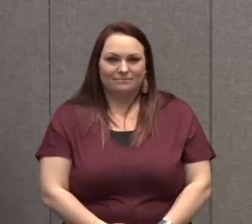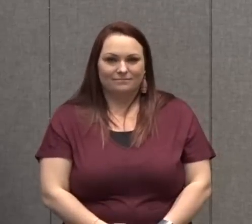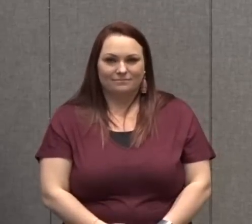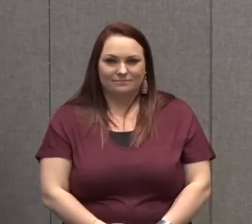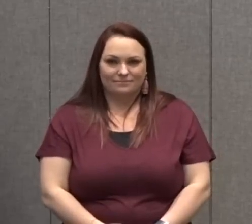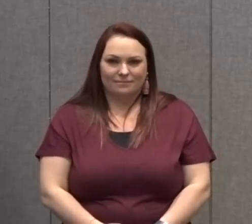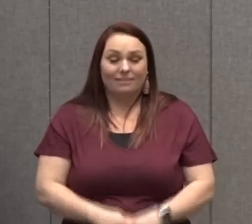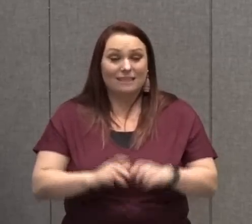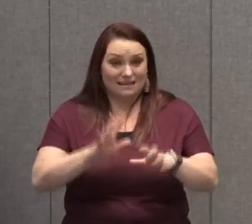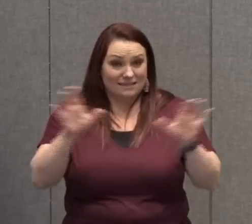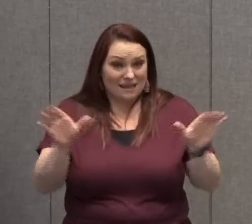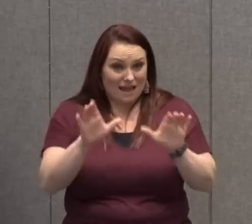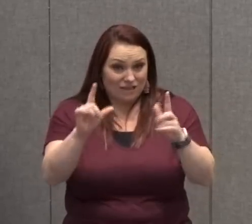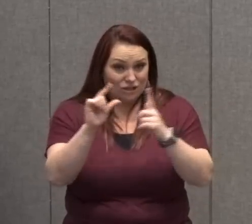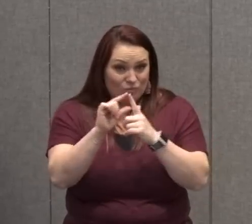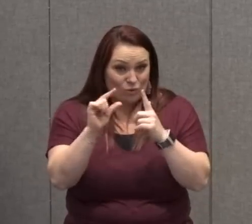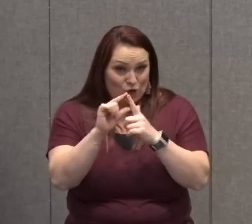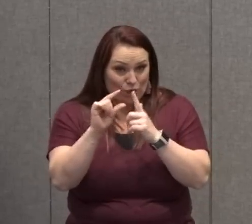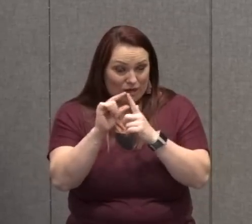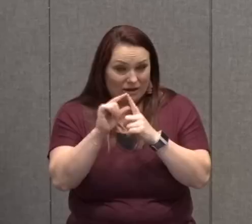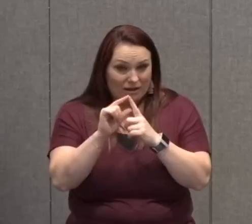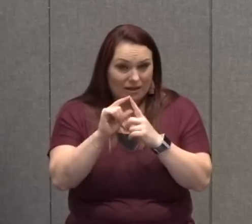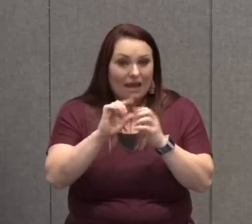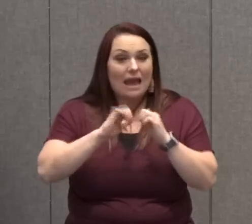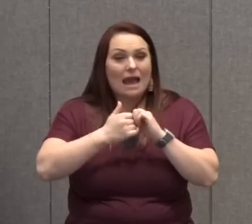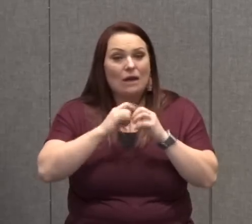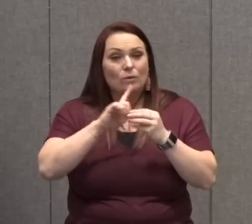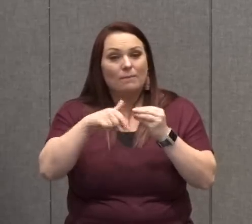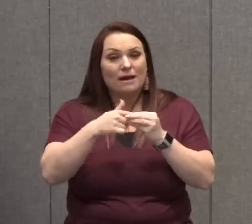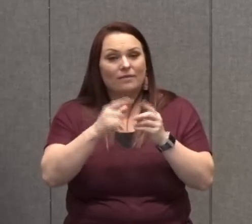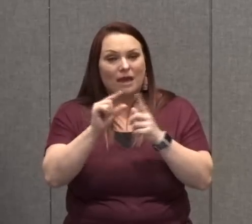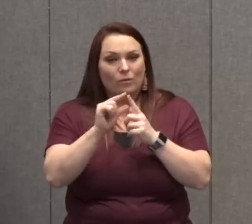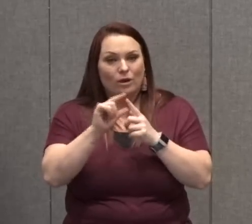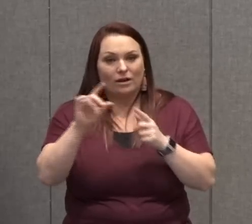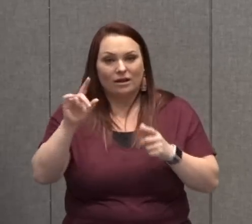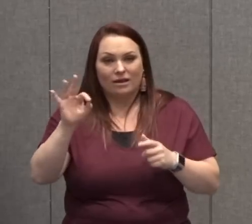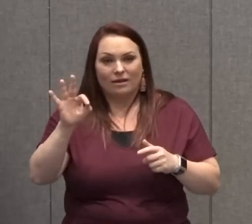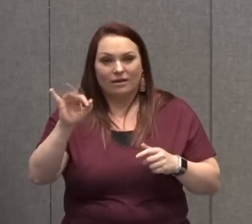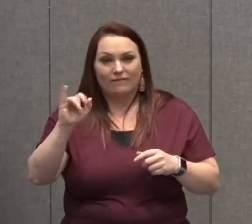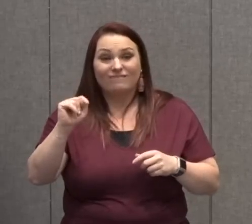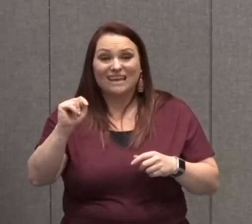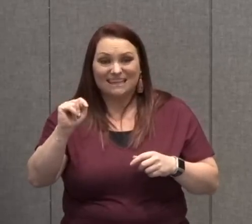it that's an action word how about fit fit I see it